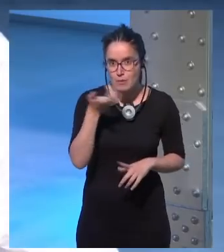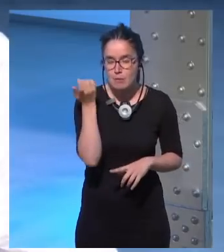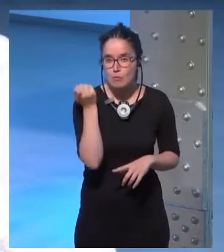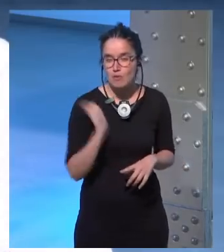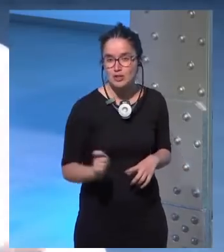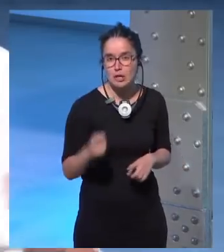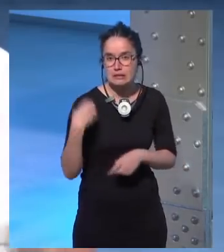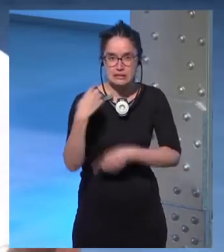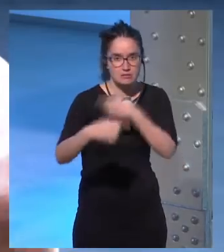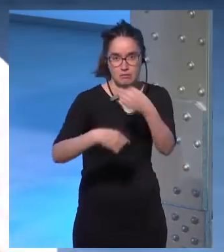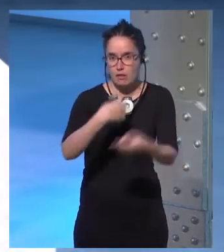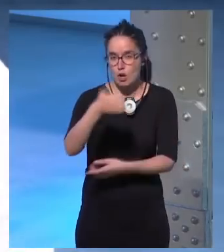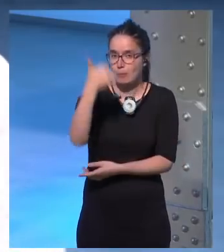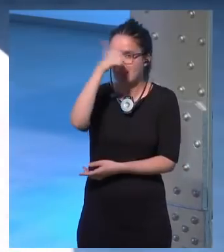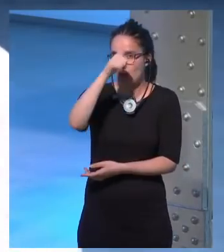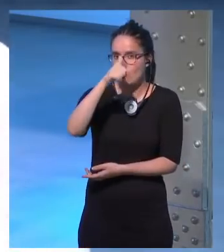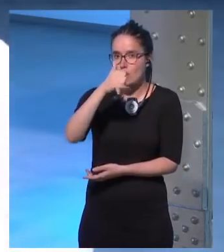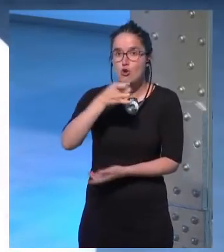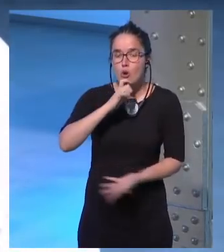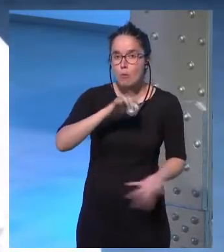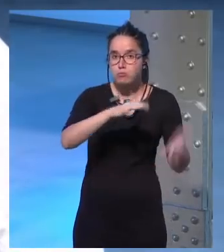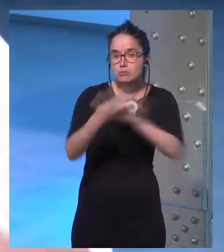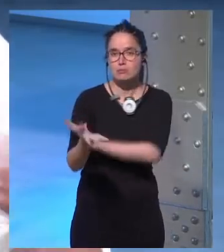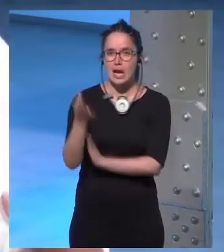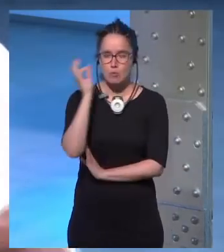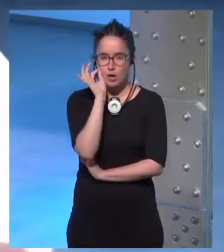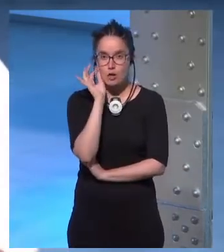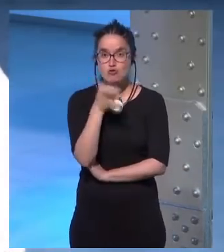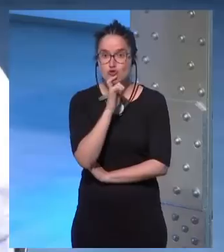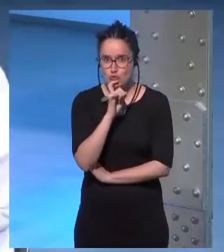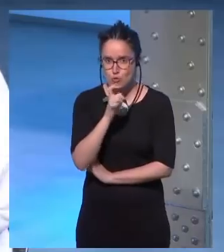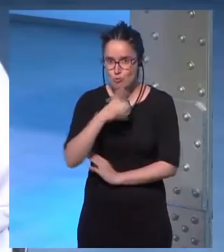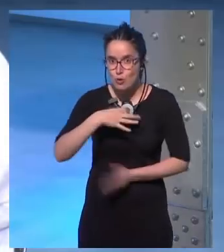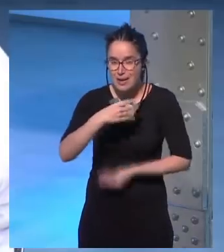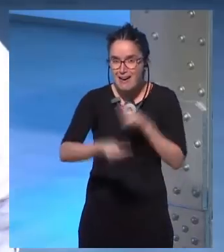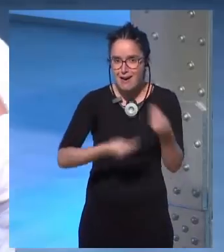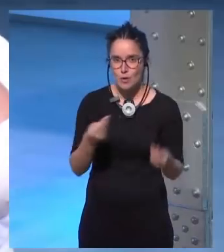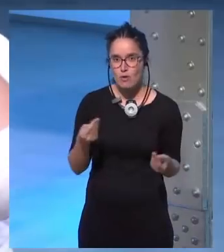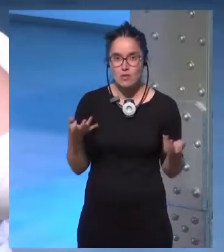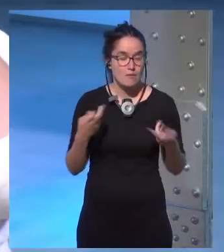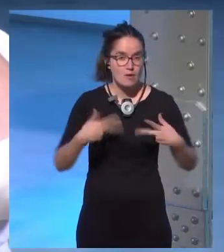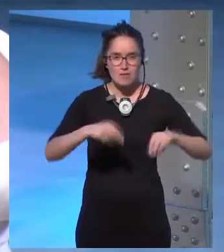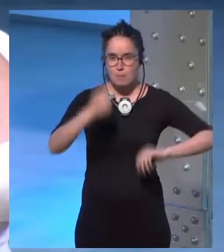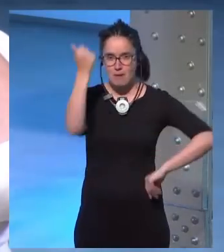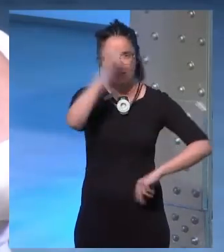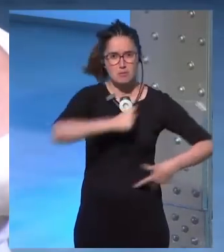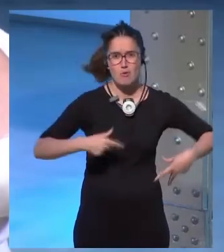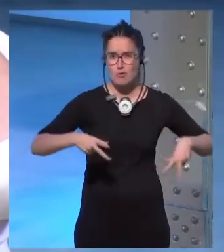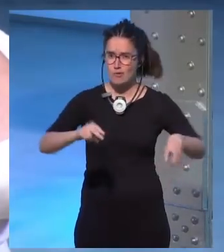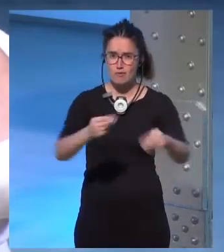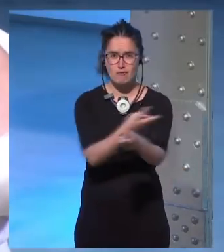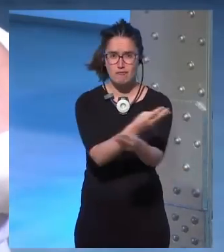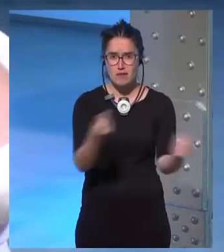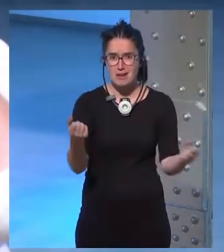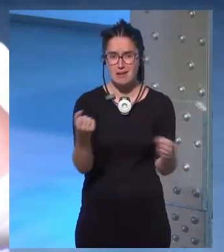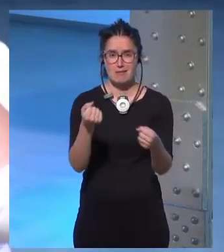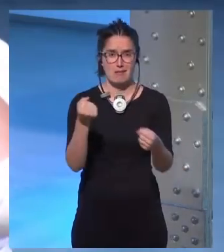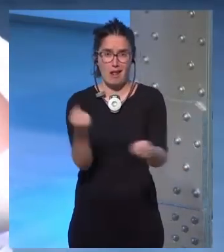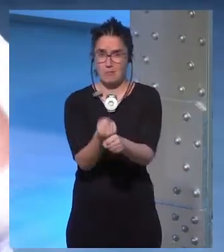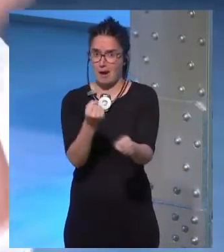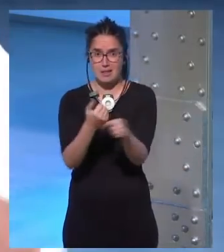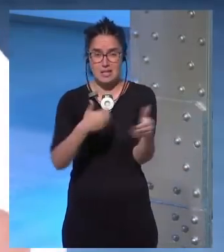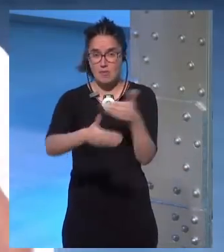of sexism in the workplace. Making women feel welcome is that whole thing we talked about at the Nebula conference,